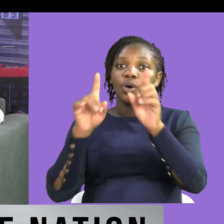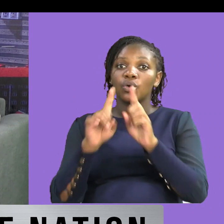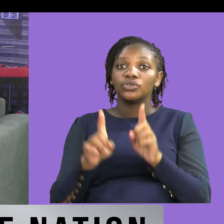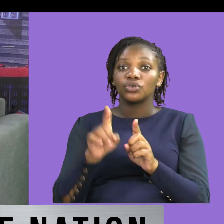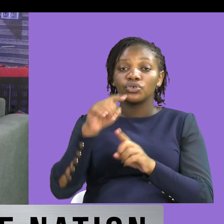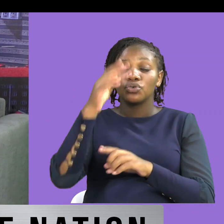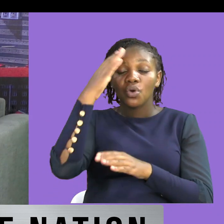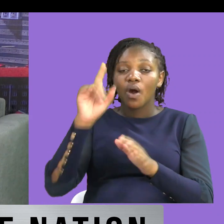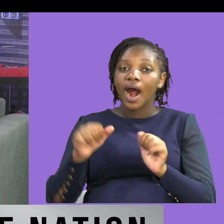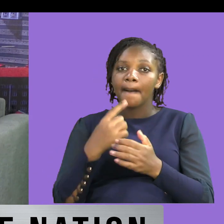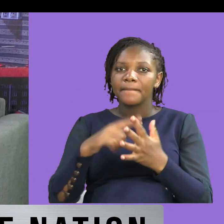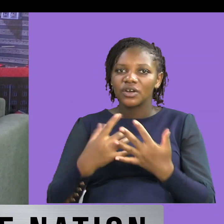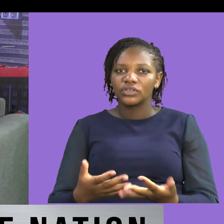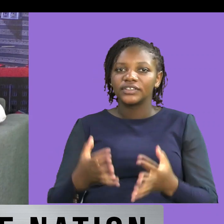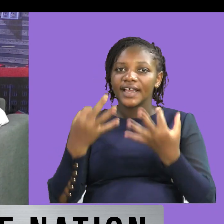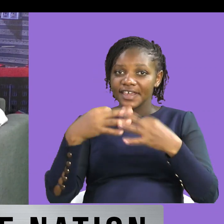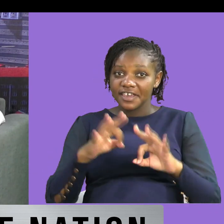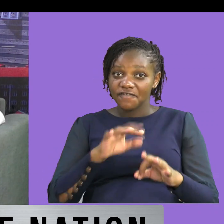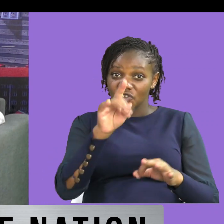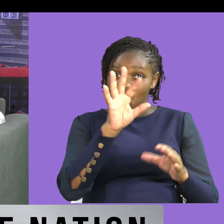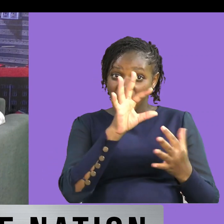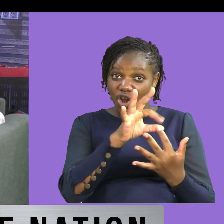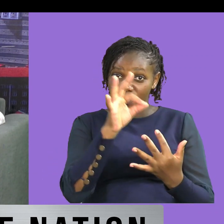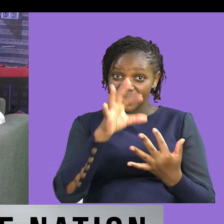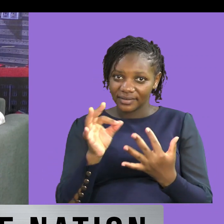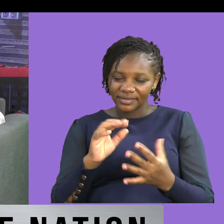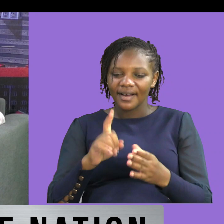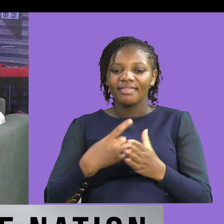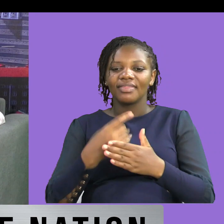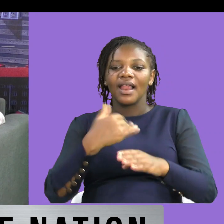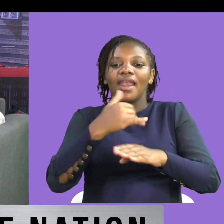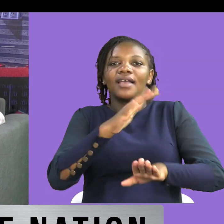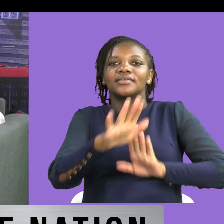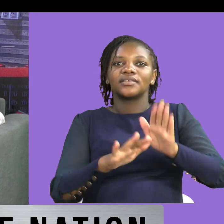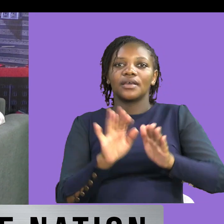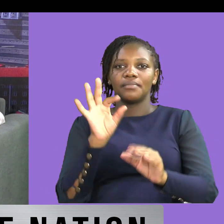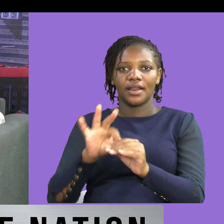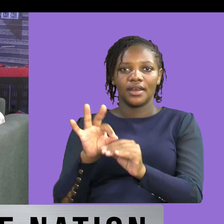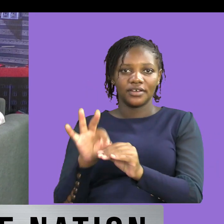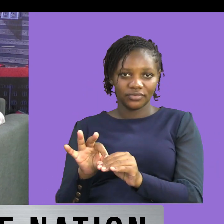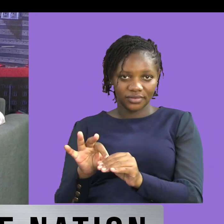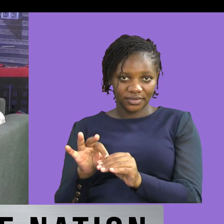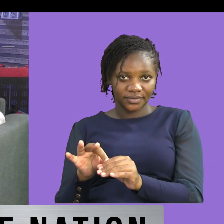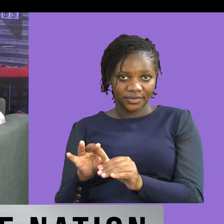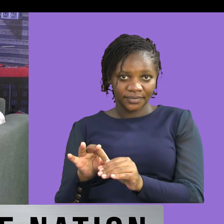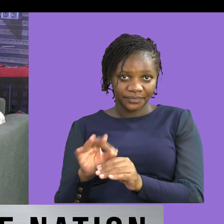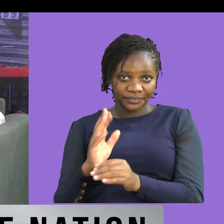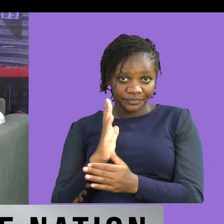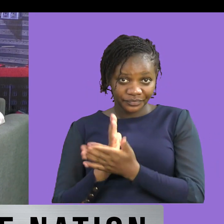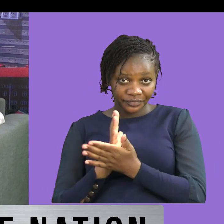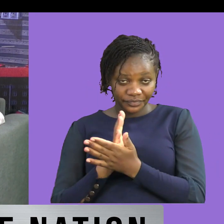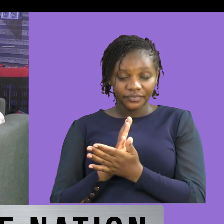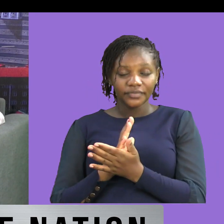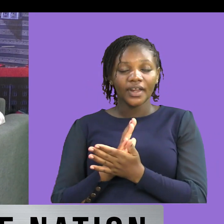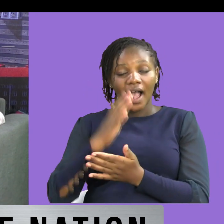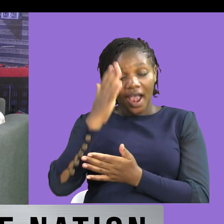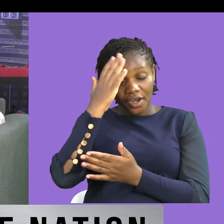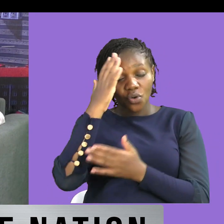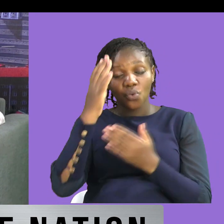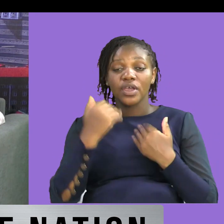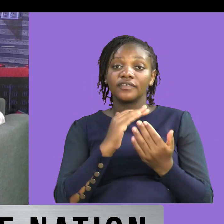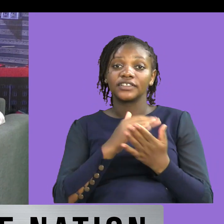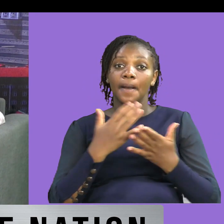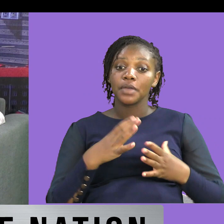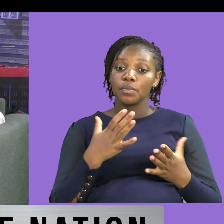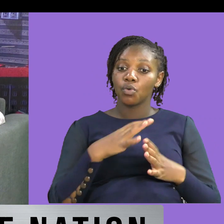nominated? We expect you to get elected, and you've seen people who have been nominated and then got elected eventually. A number of them.